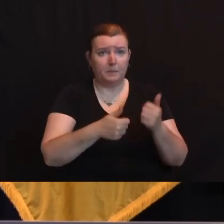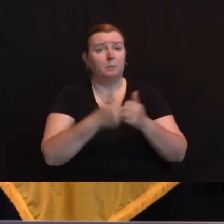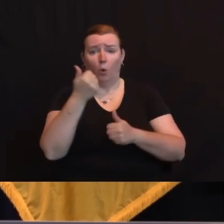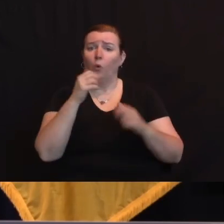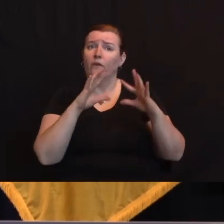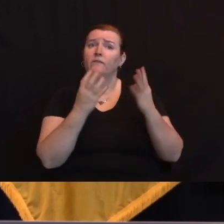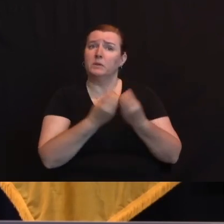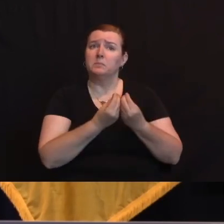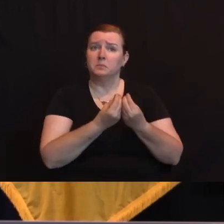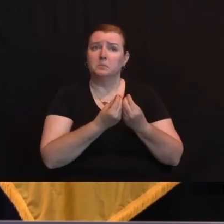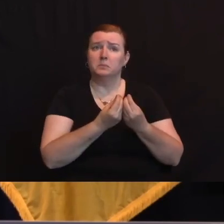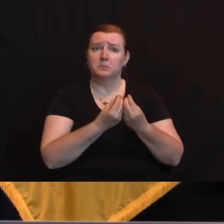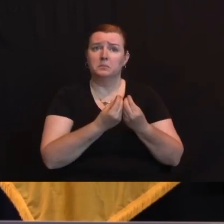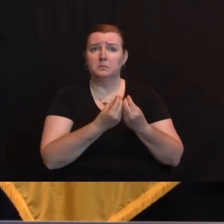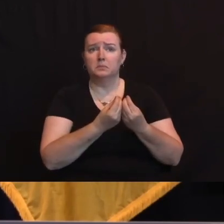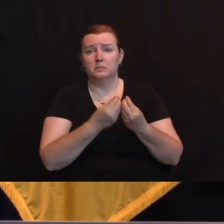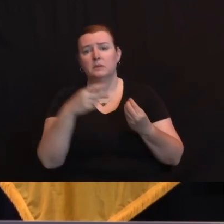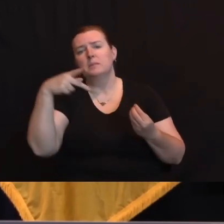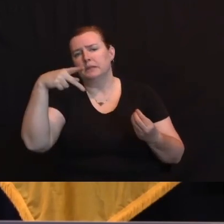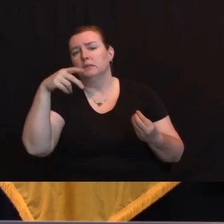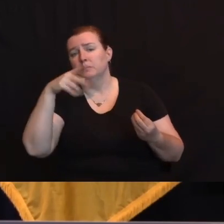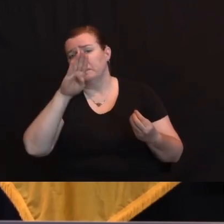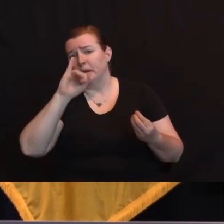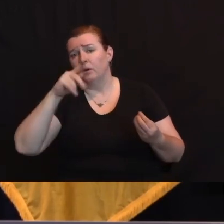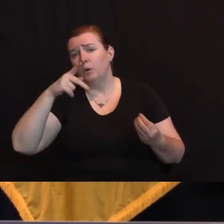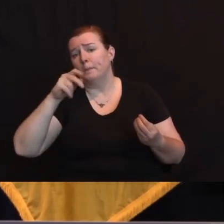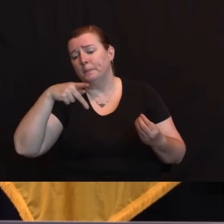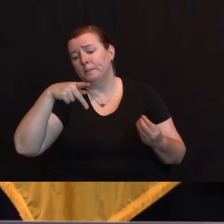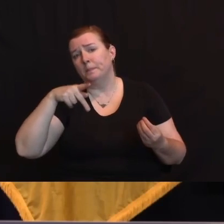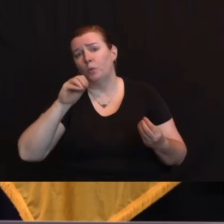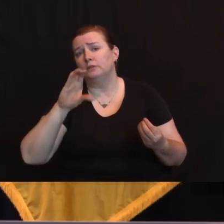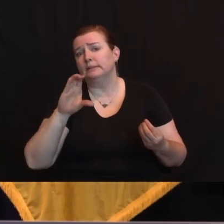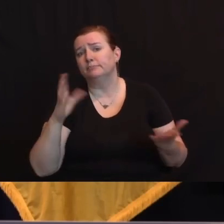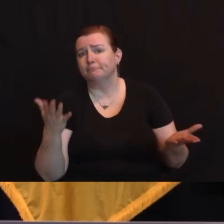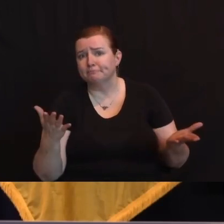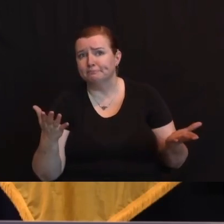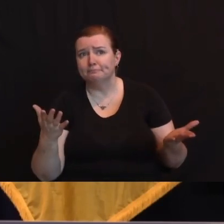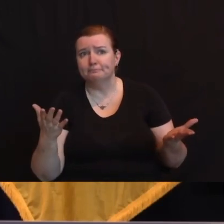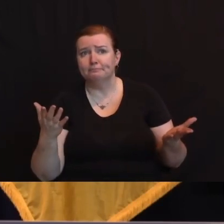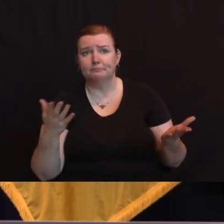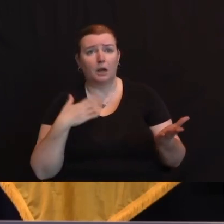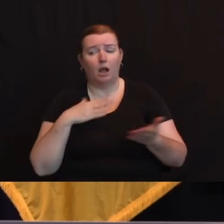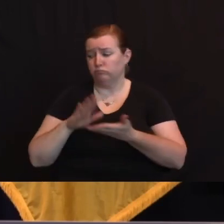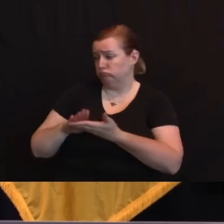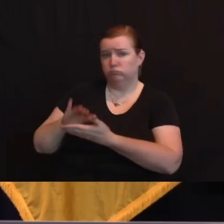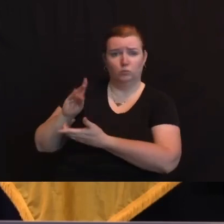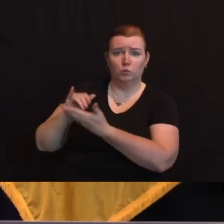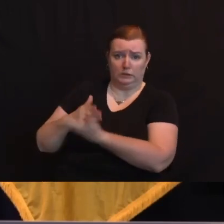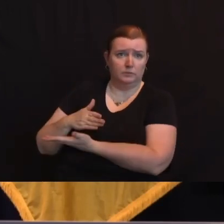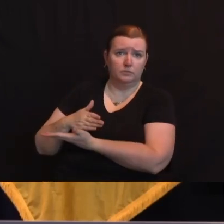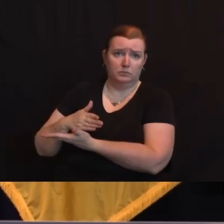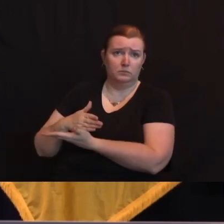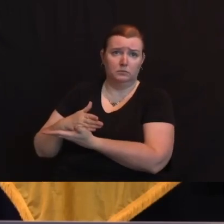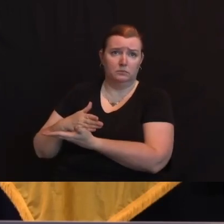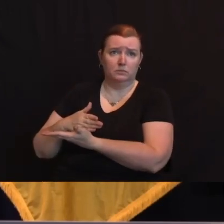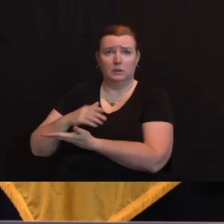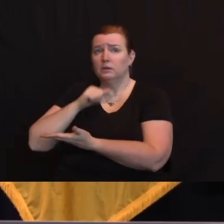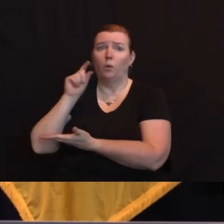so the words matter, and to your enormous credit, there are actions that back those words up, and